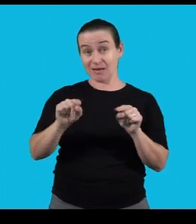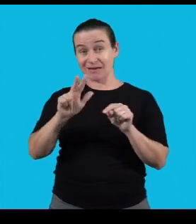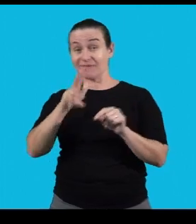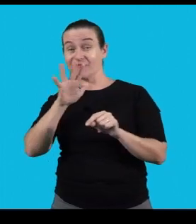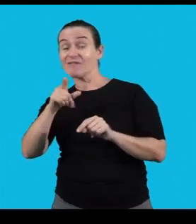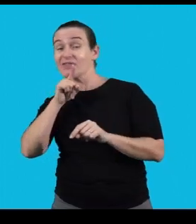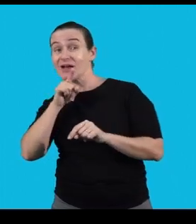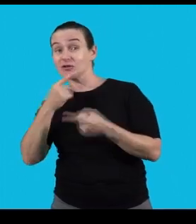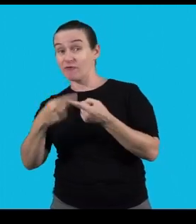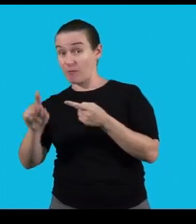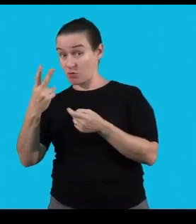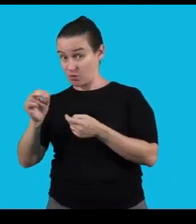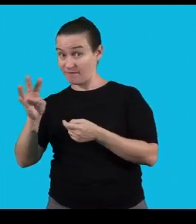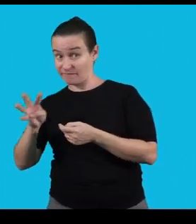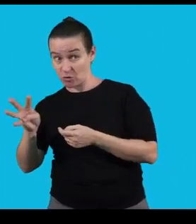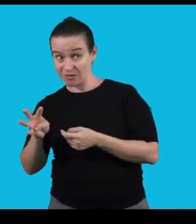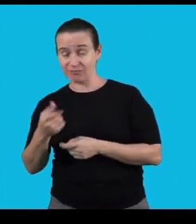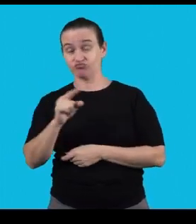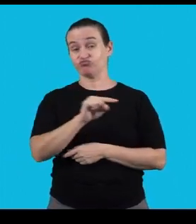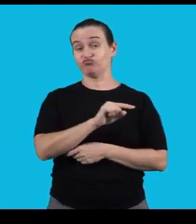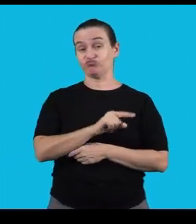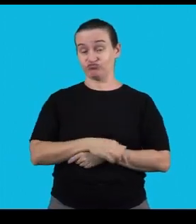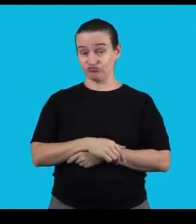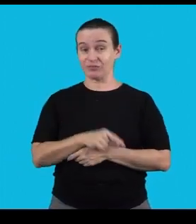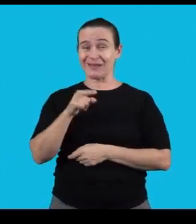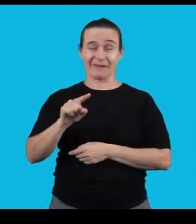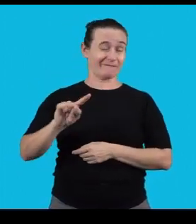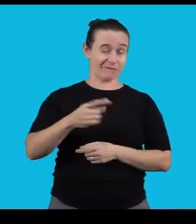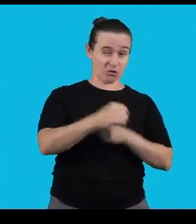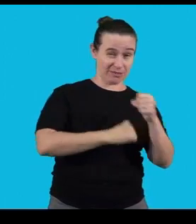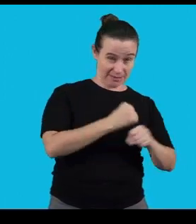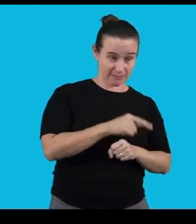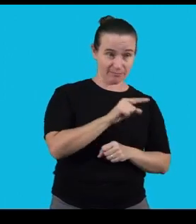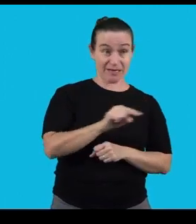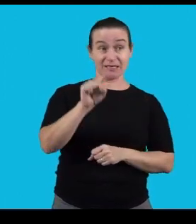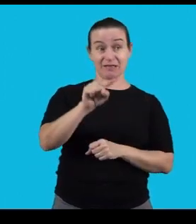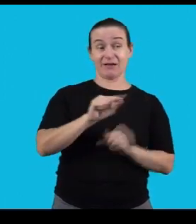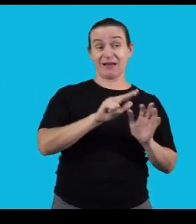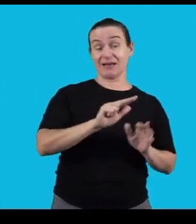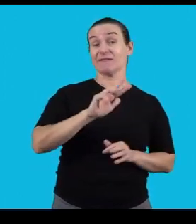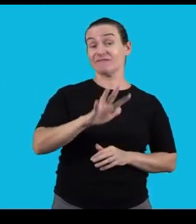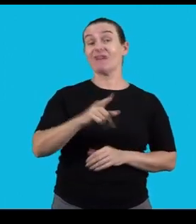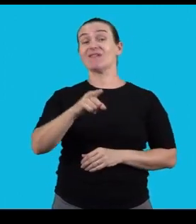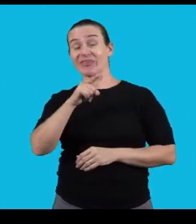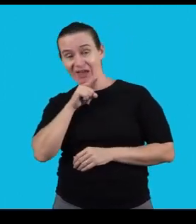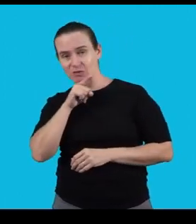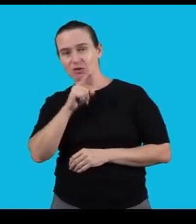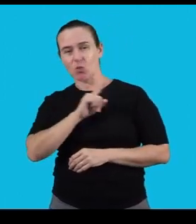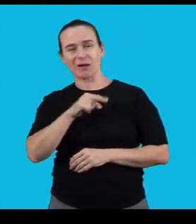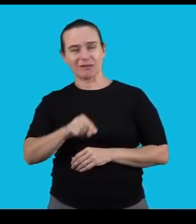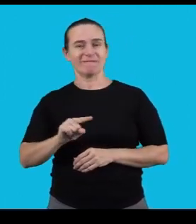minus 85,000, which is 2014, the initial number, divided